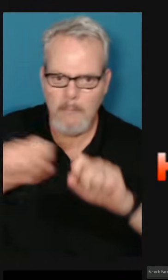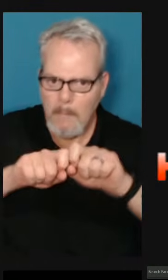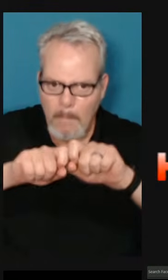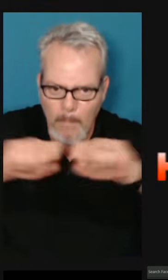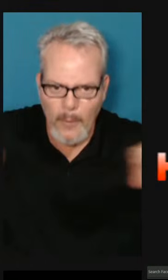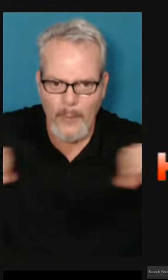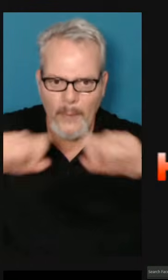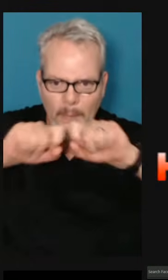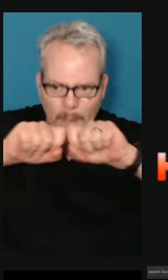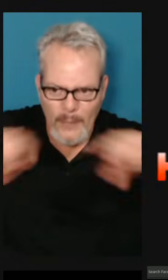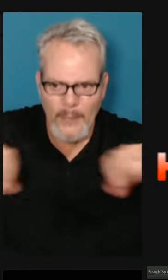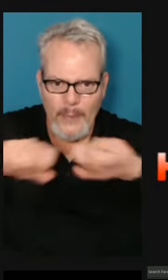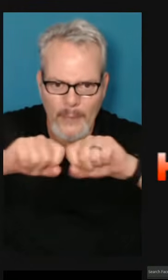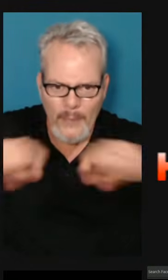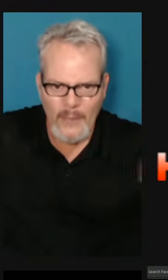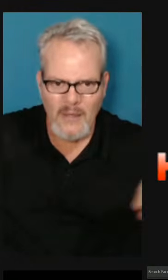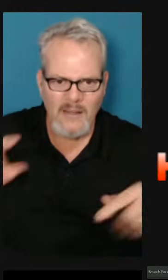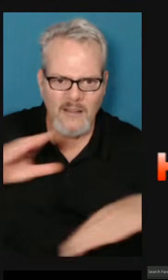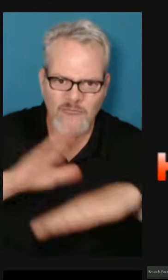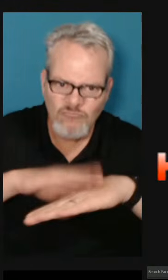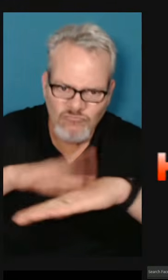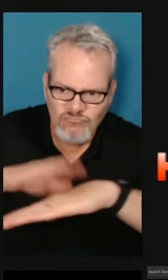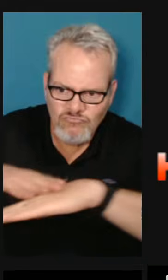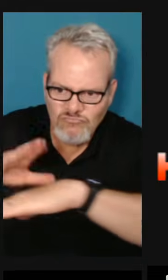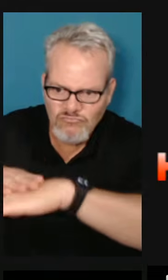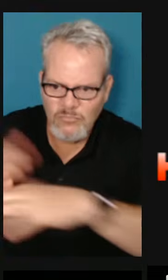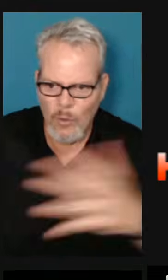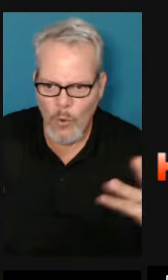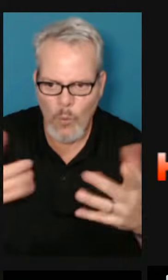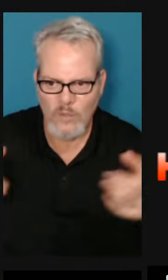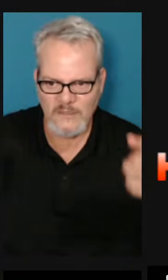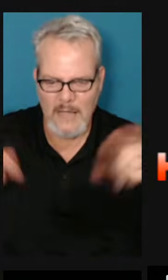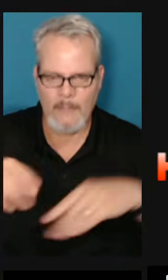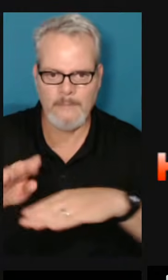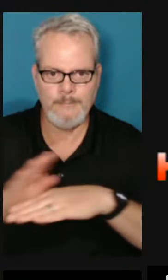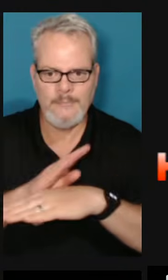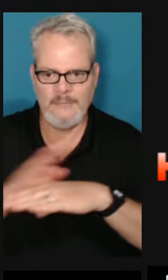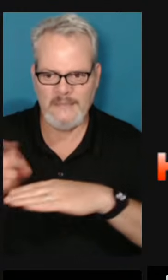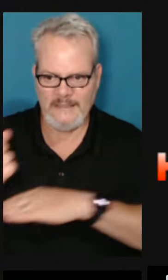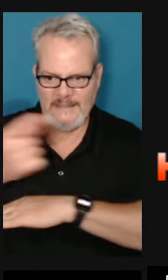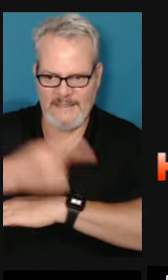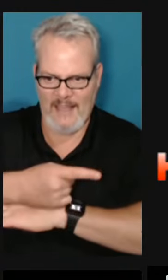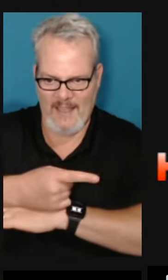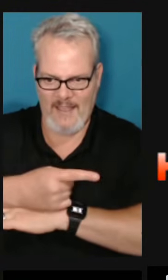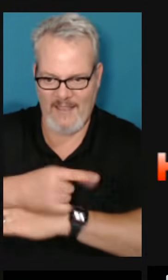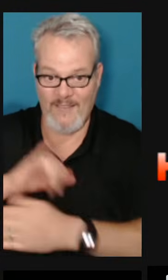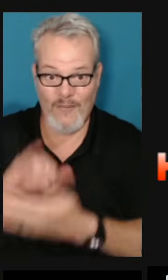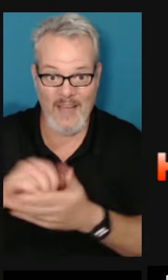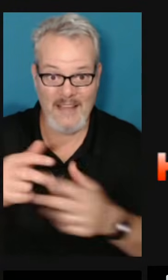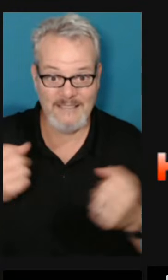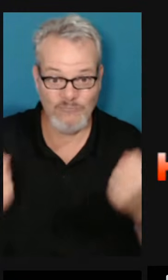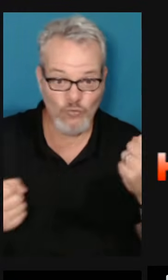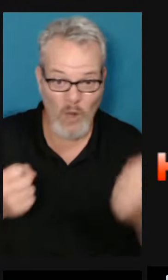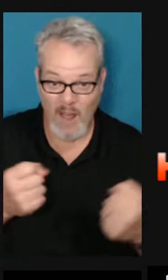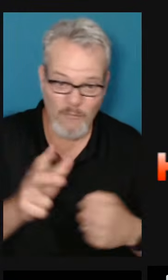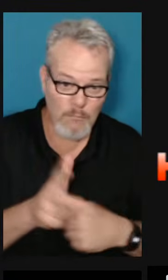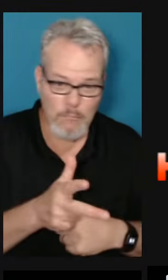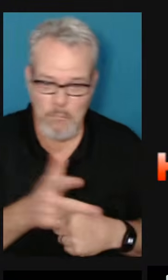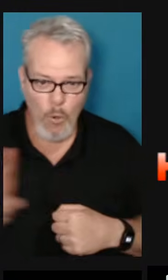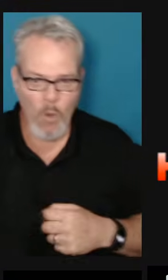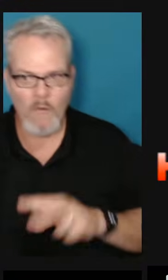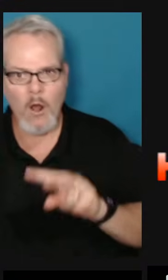posted that it was happening. It was a busy day, and right then we were able to pull over, but we can see all the impacts of that falling